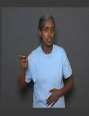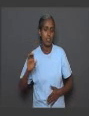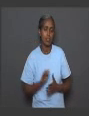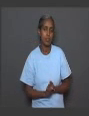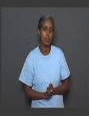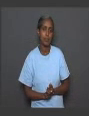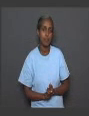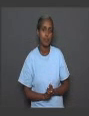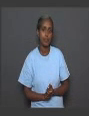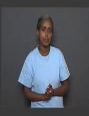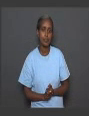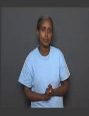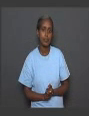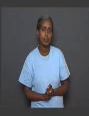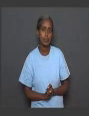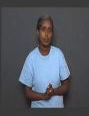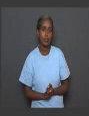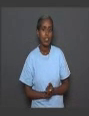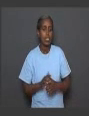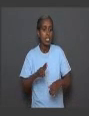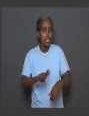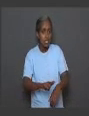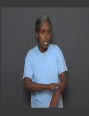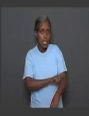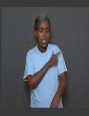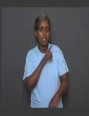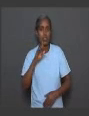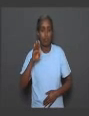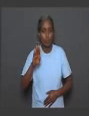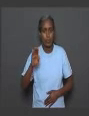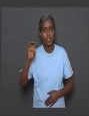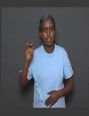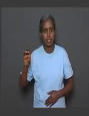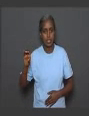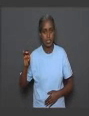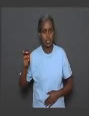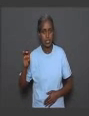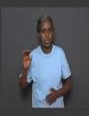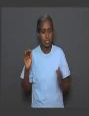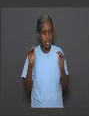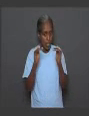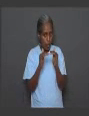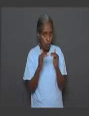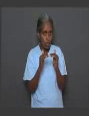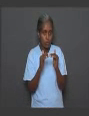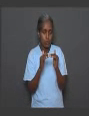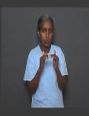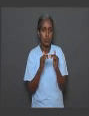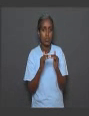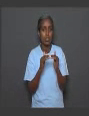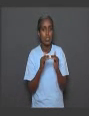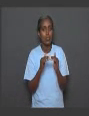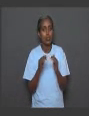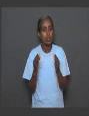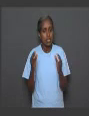EC. The length of BC is equal to the